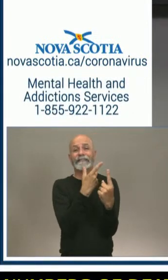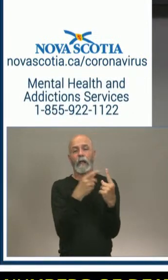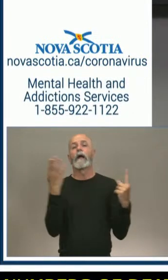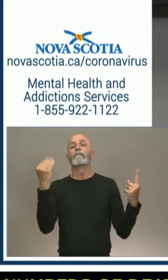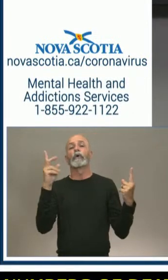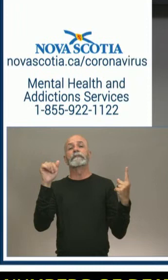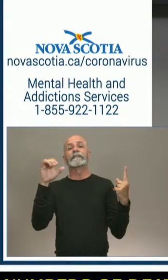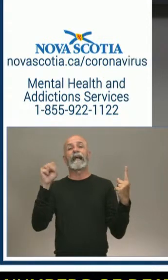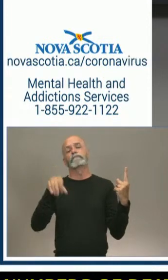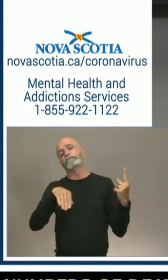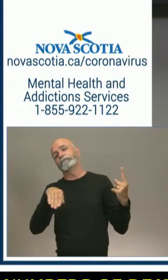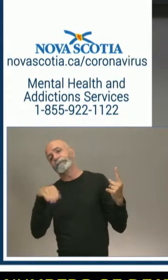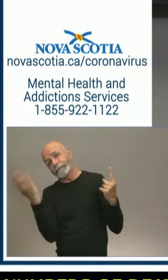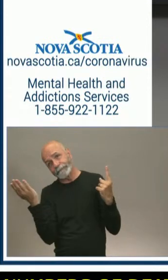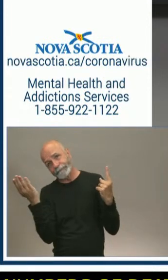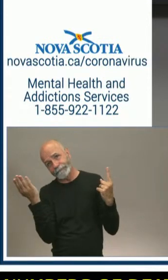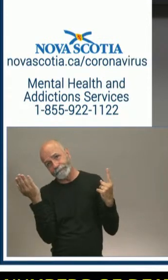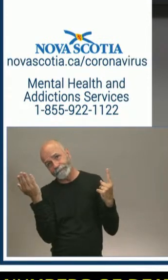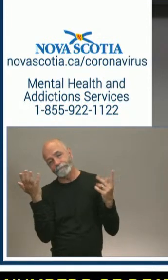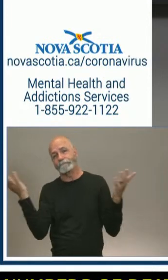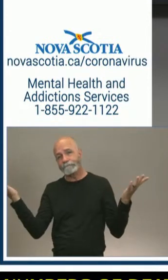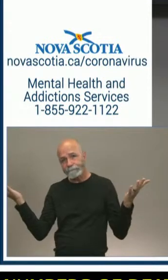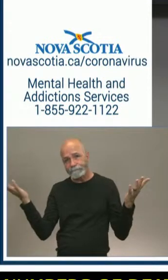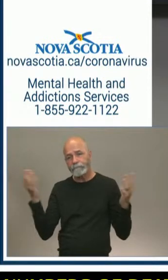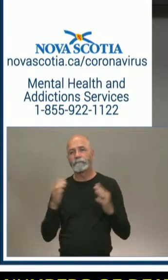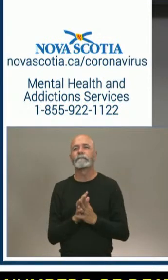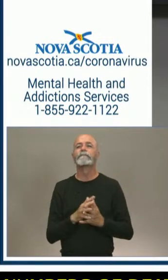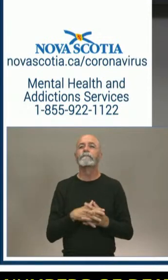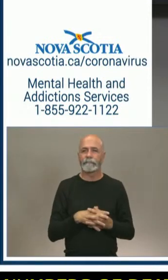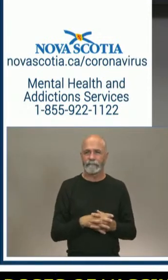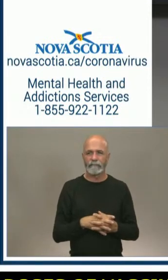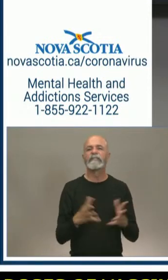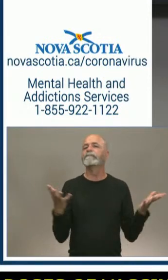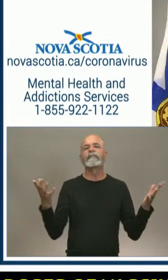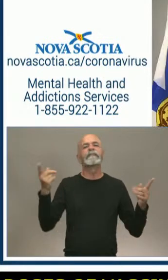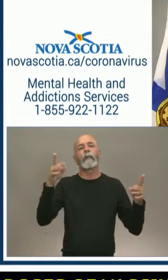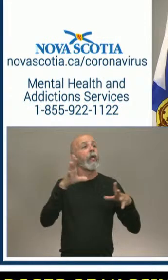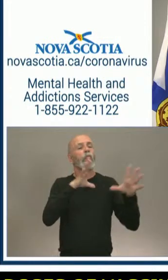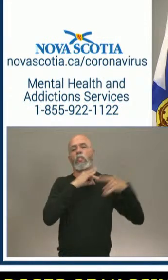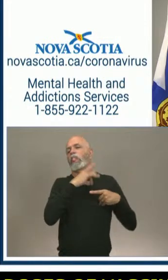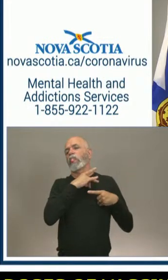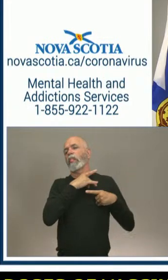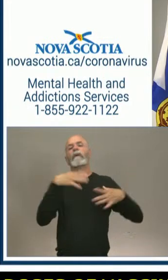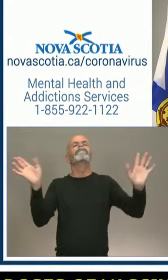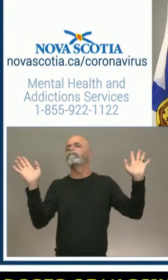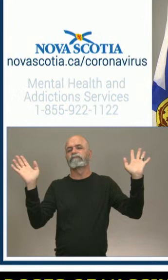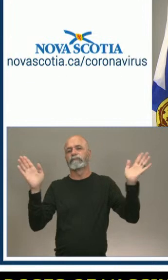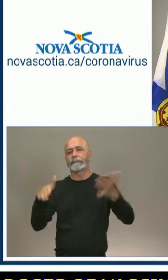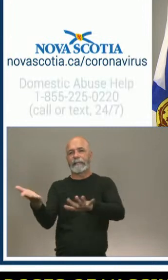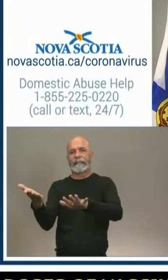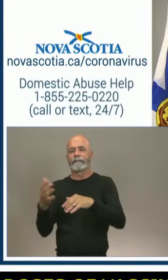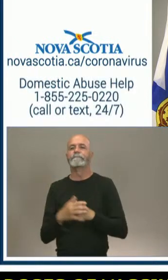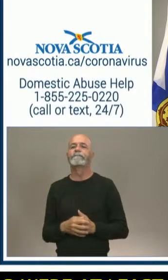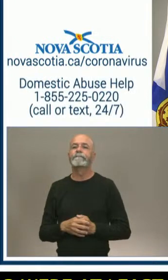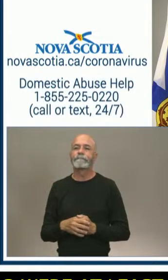that, before they got exposed to the virus. Next, we'll go to Keith Doucette with the Canadian Press.